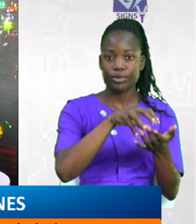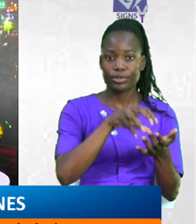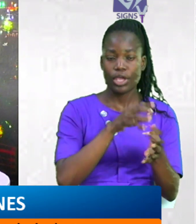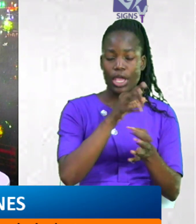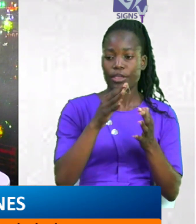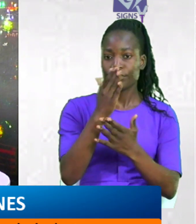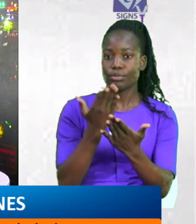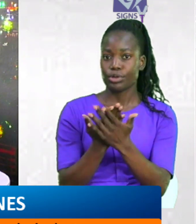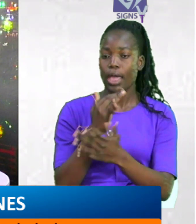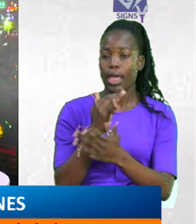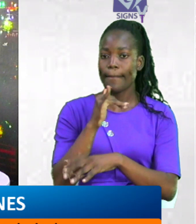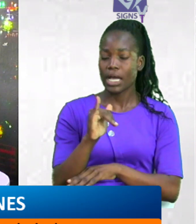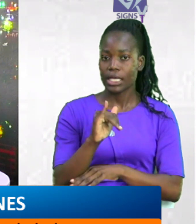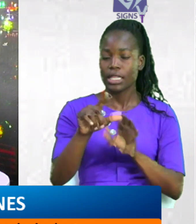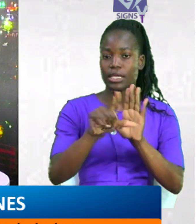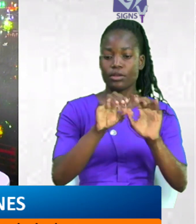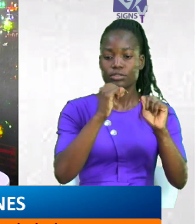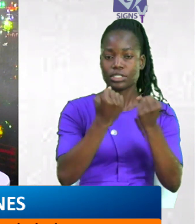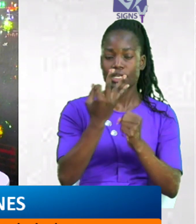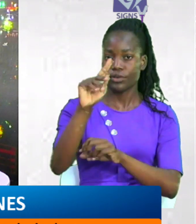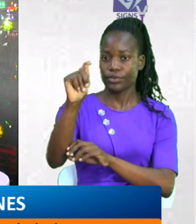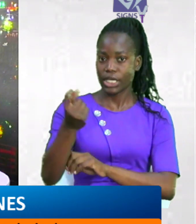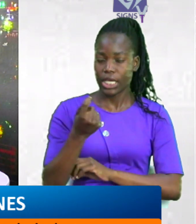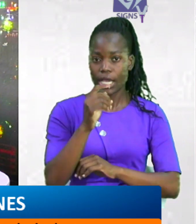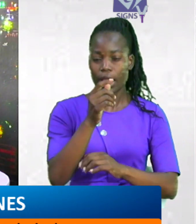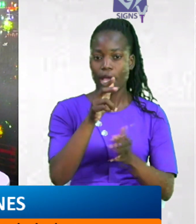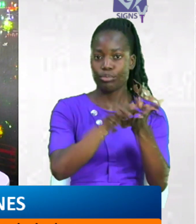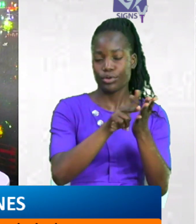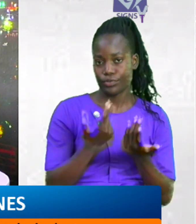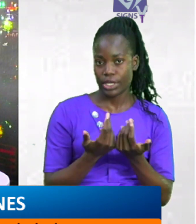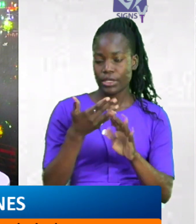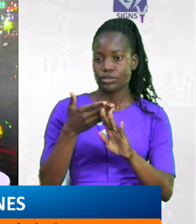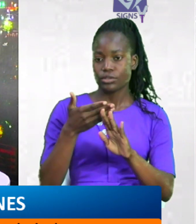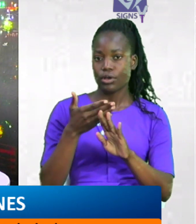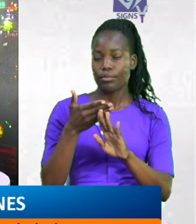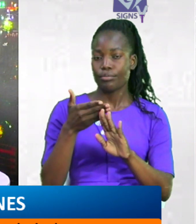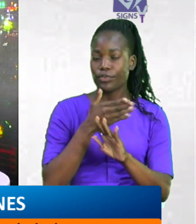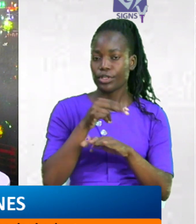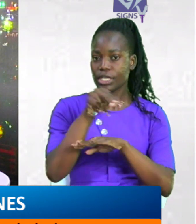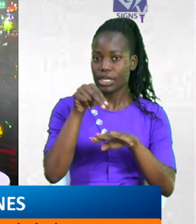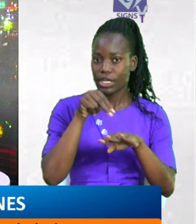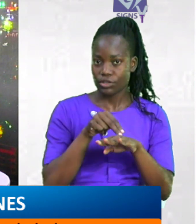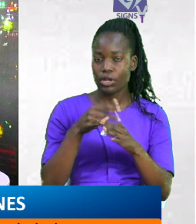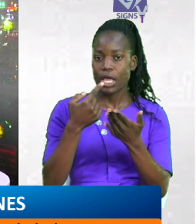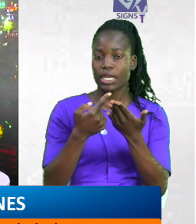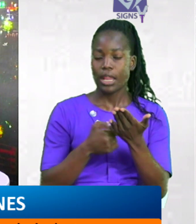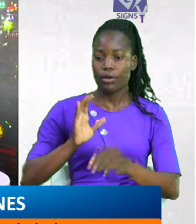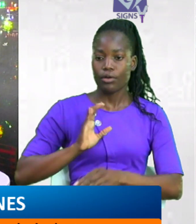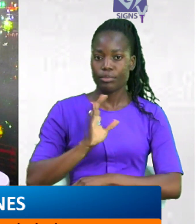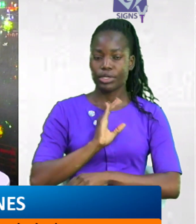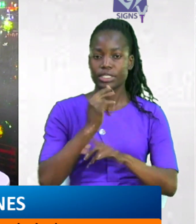positions should a proposal by the Law Society of Kenya get approval. Now, appearing before the National Dialogue